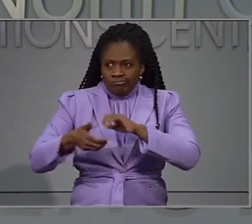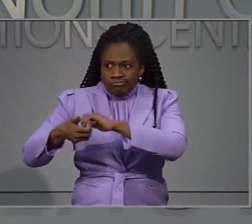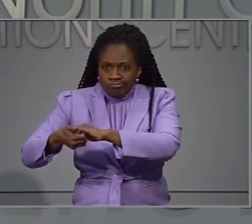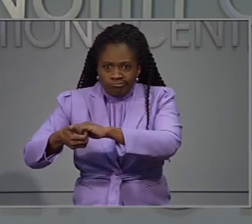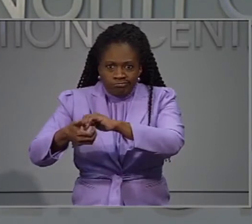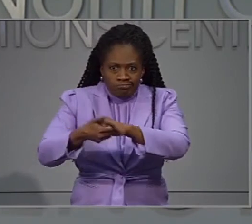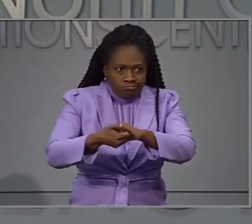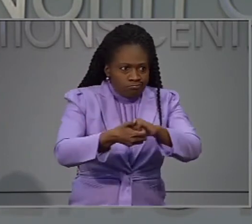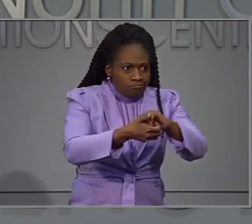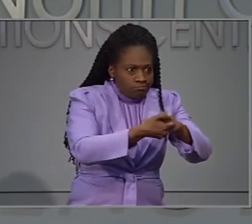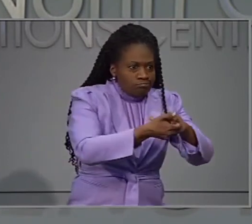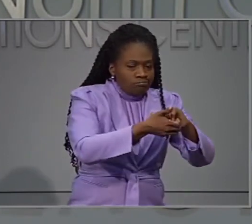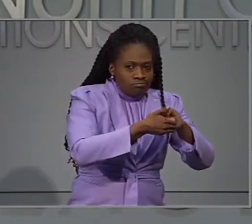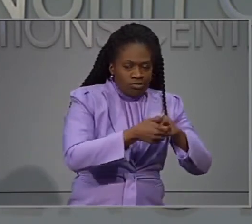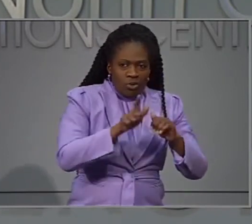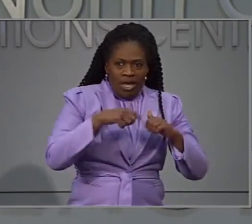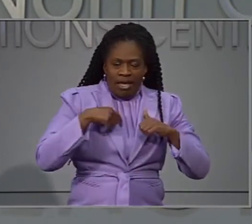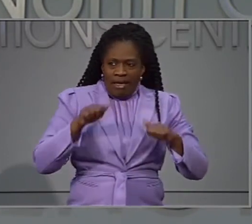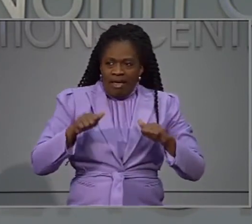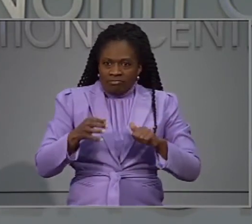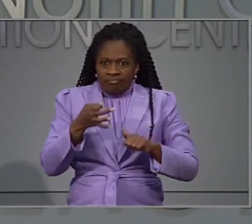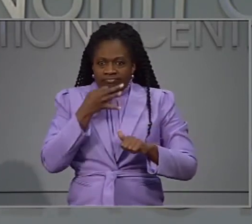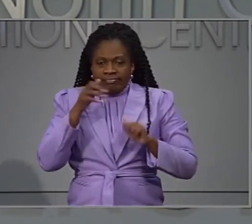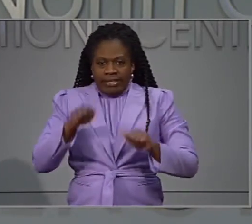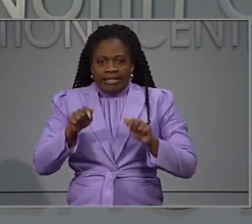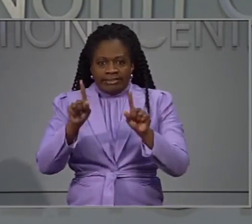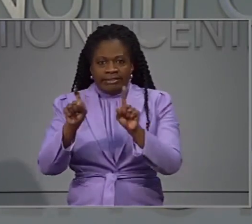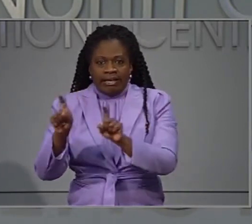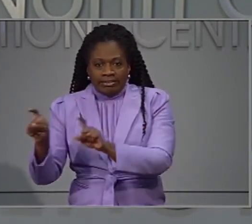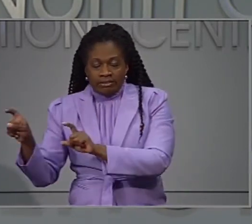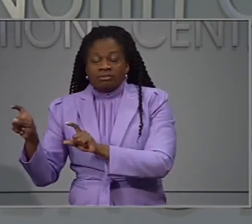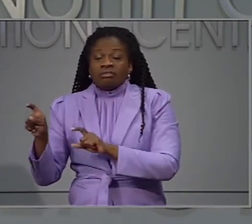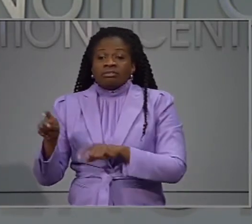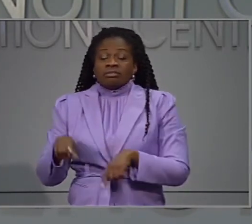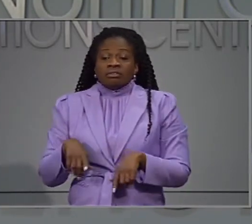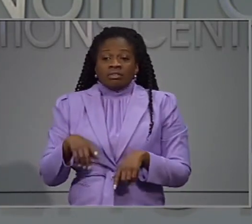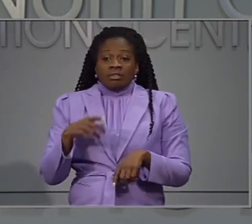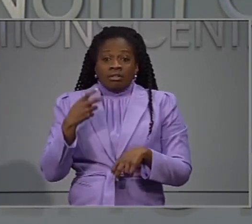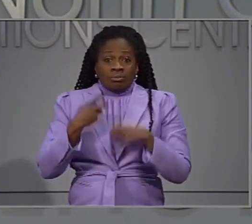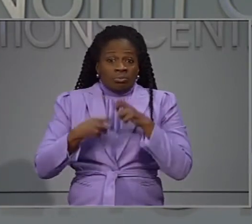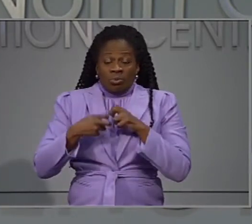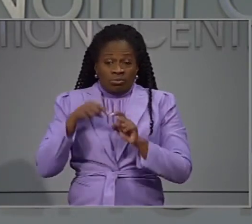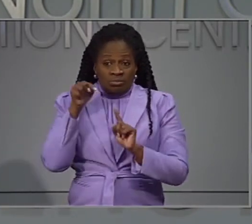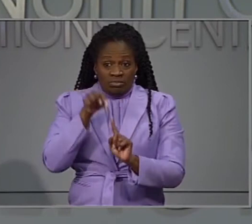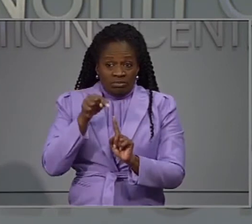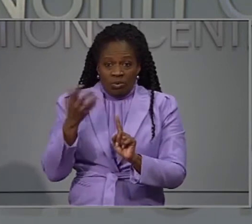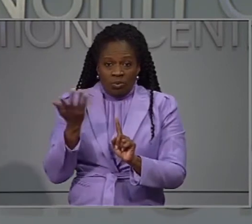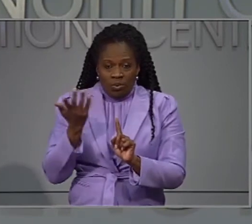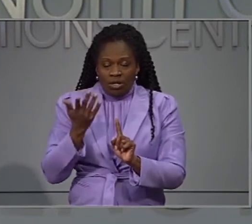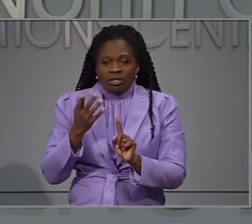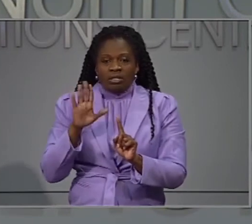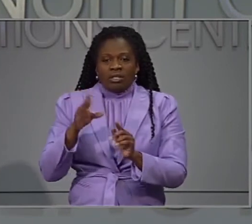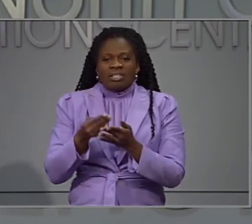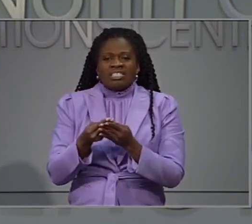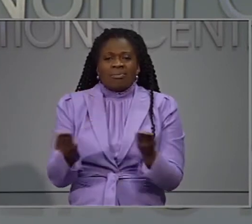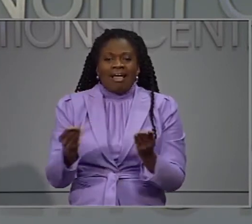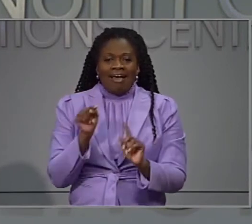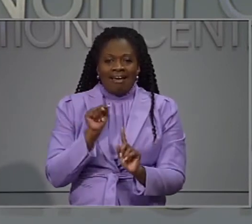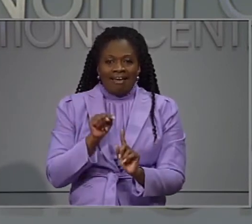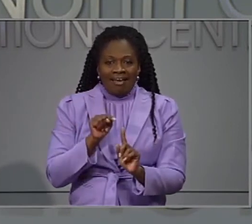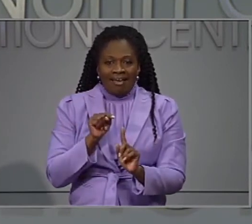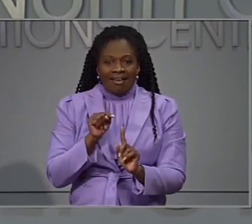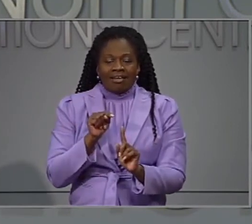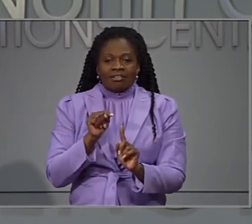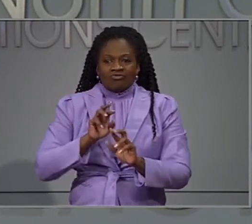that have capacity to test. Our biggest issues involve the supply chain of having